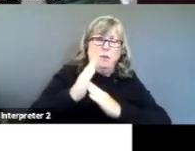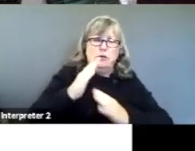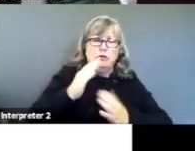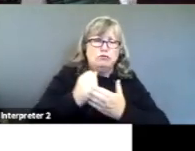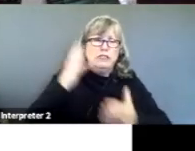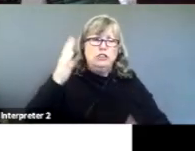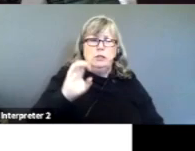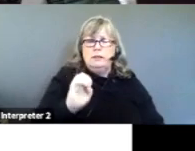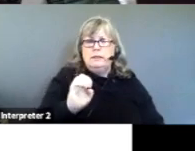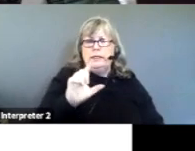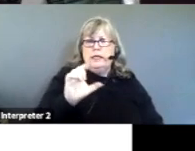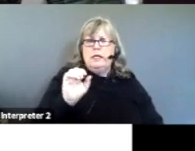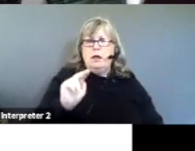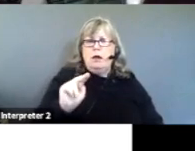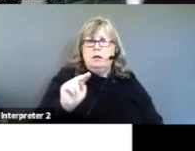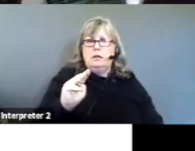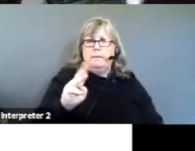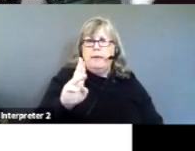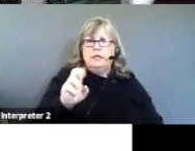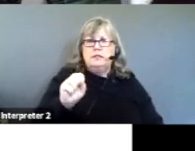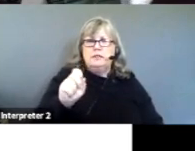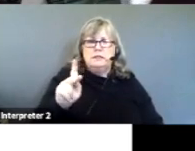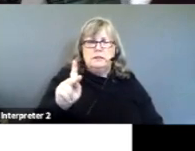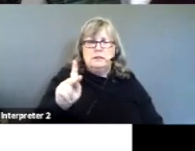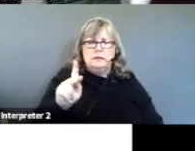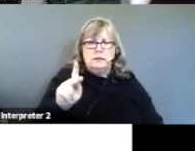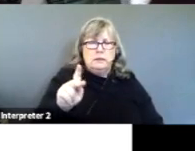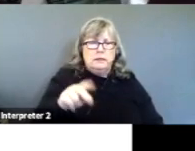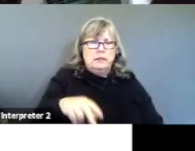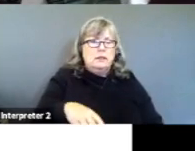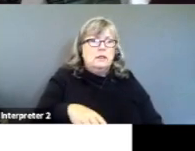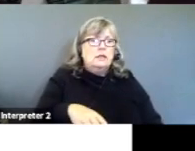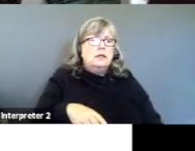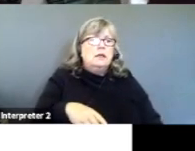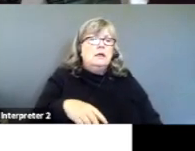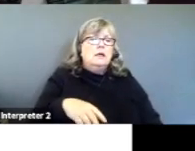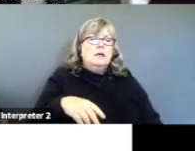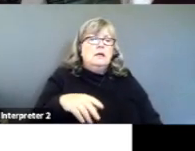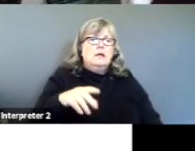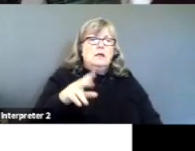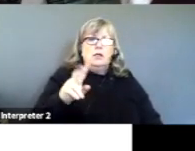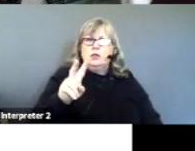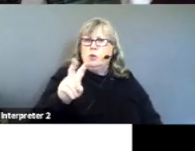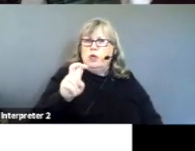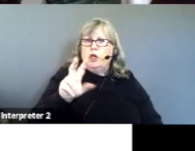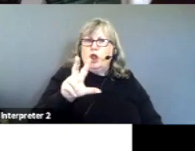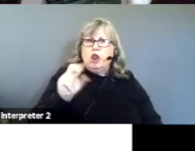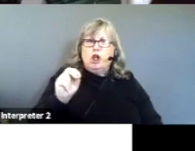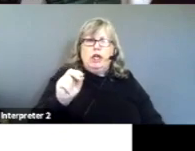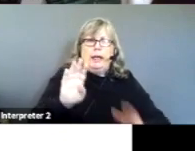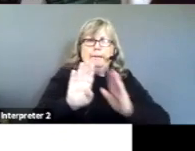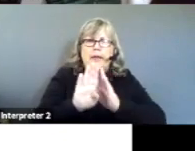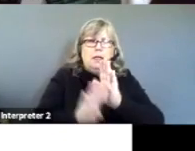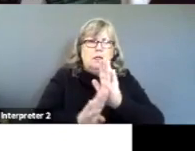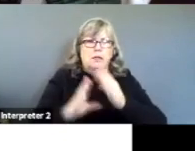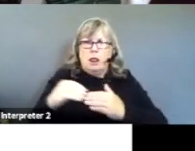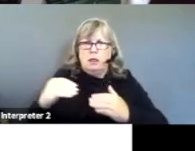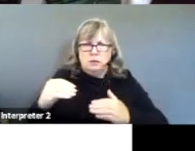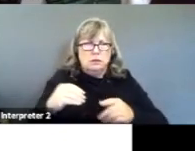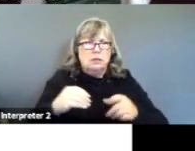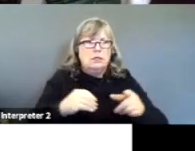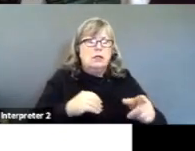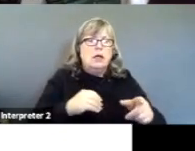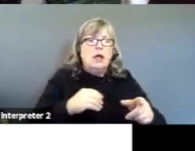you've also probably heard that, where do we get support for programs, for public programs? Well,